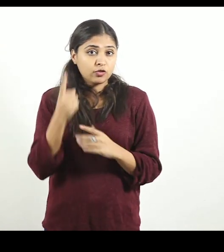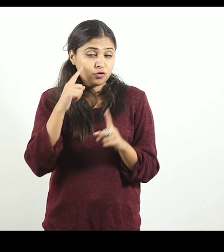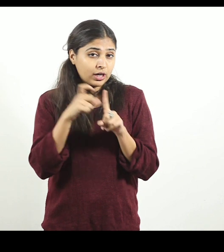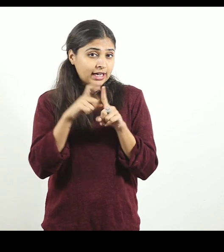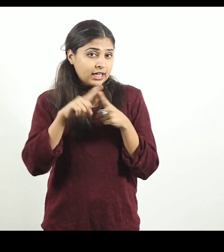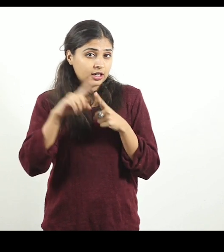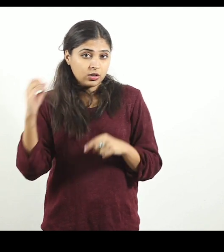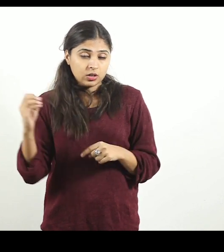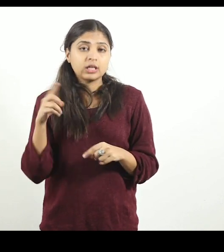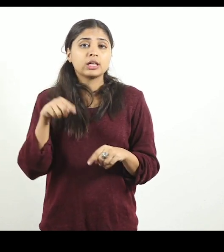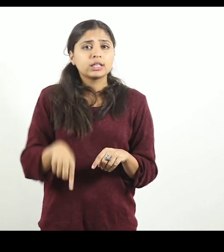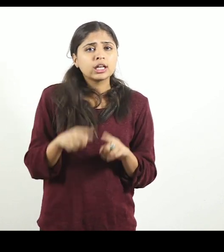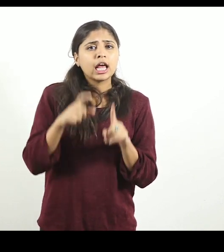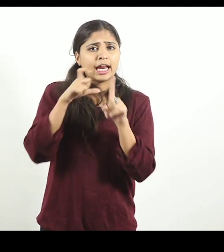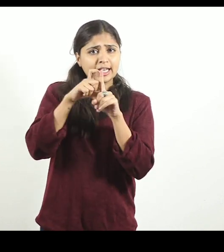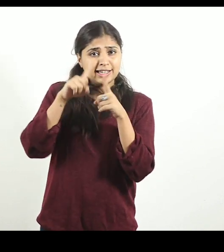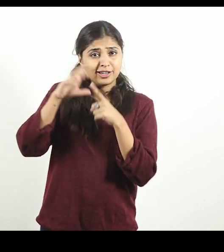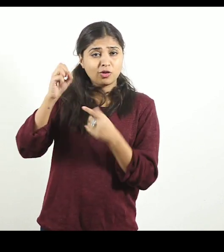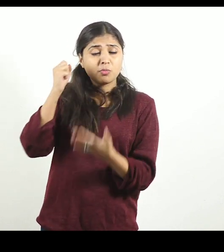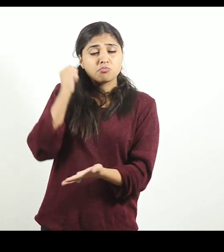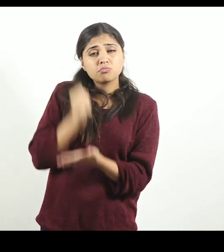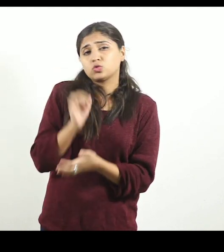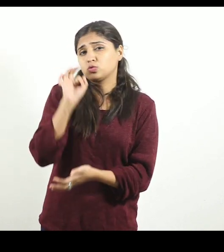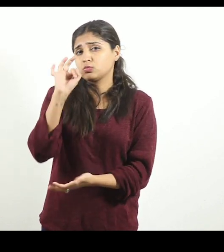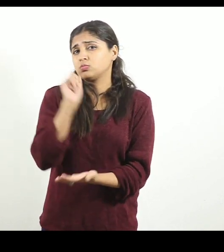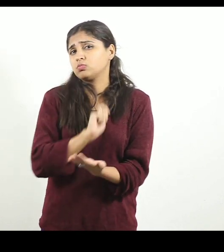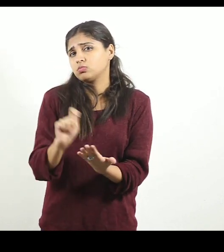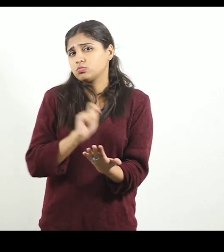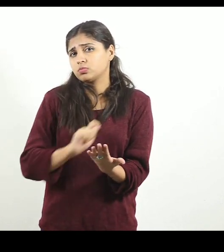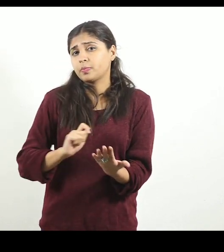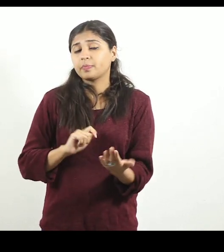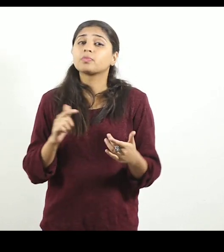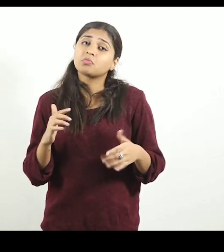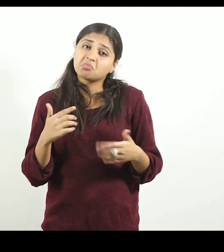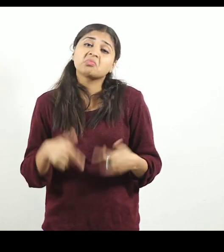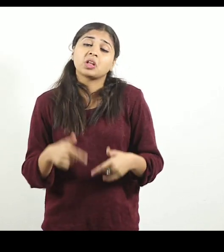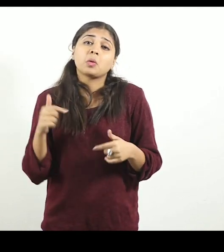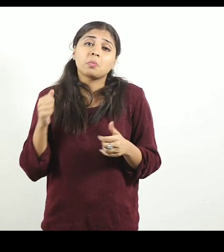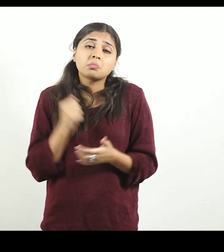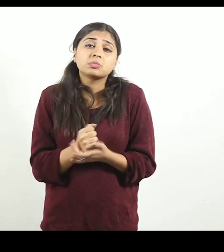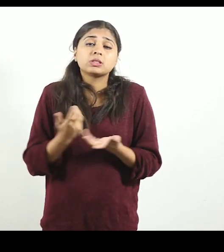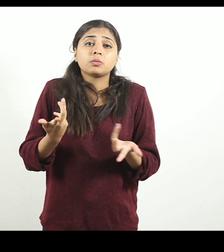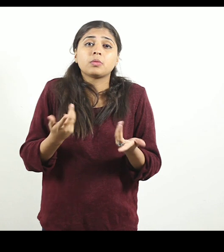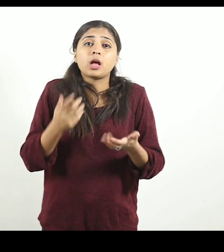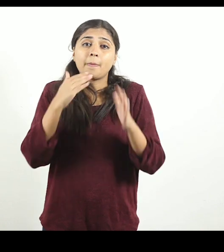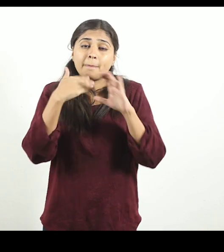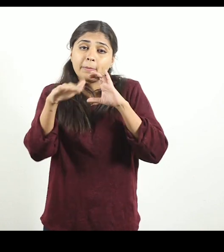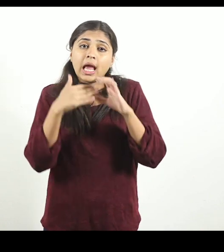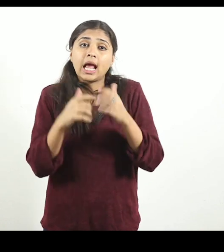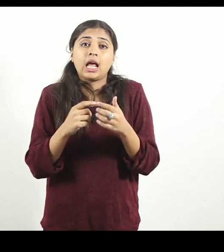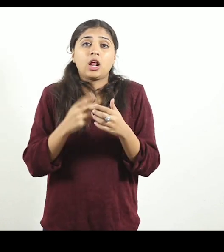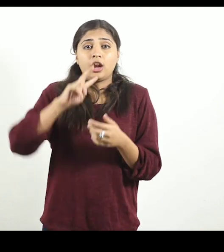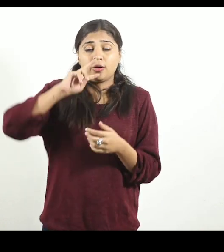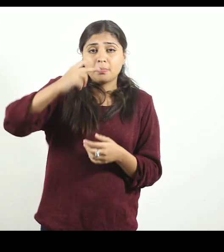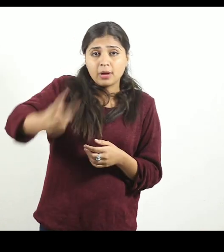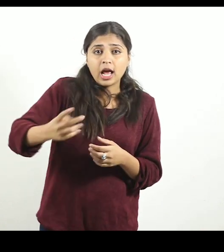operator must have good writing skills, as he will have to write mails, reports, and communicate effectively at work.